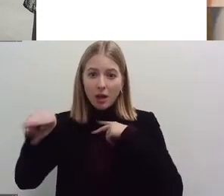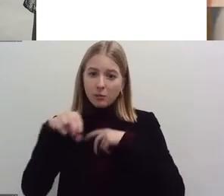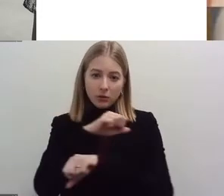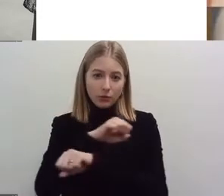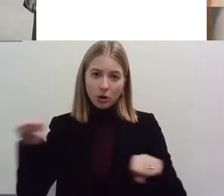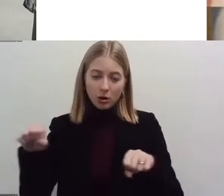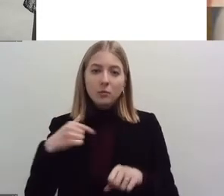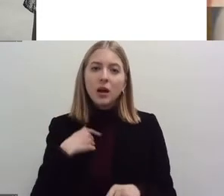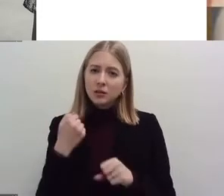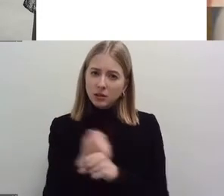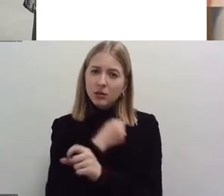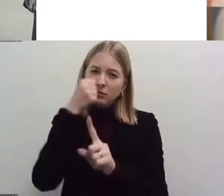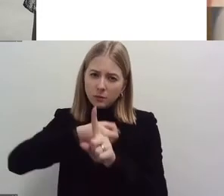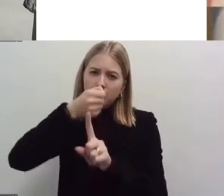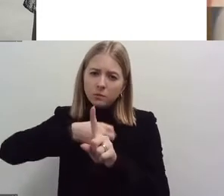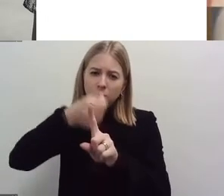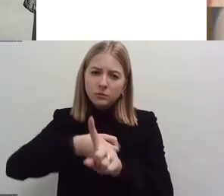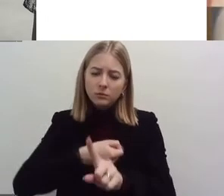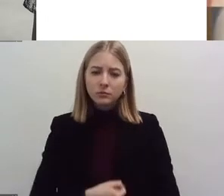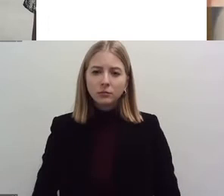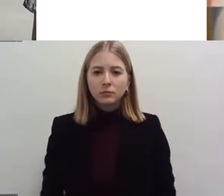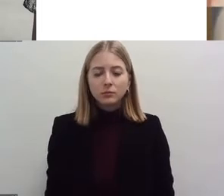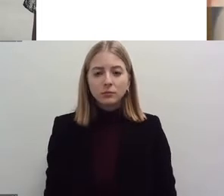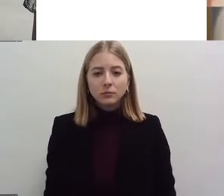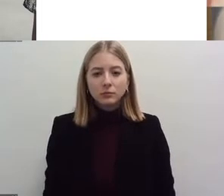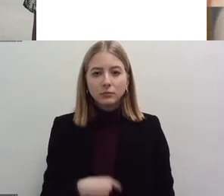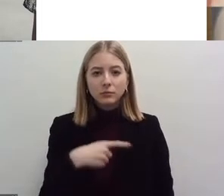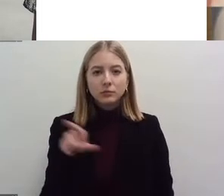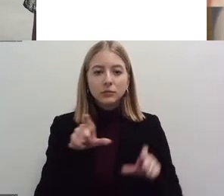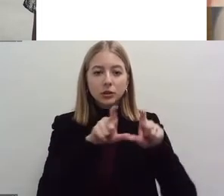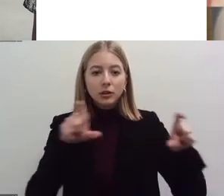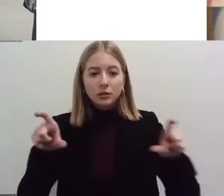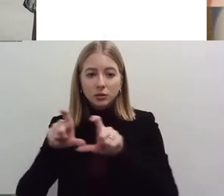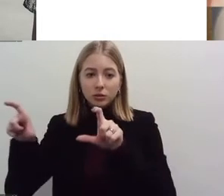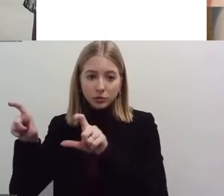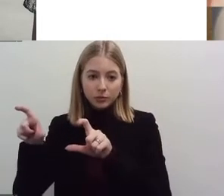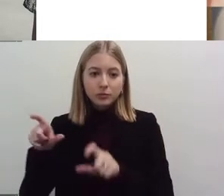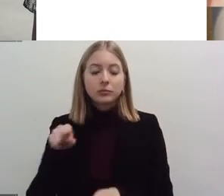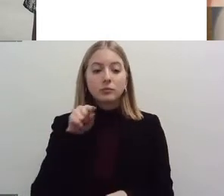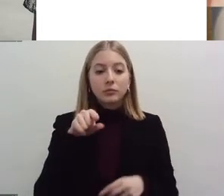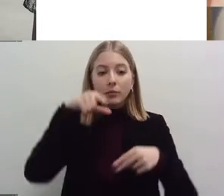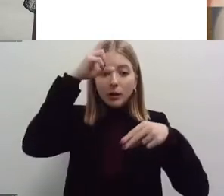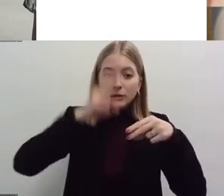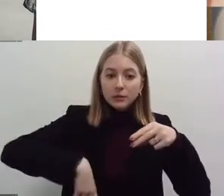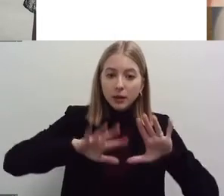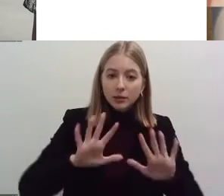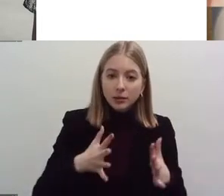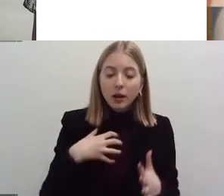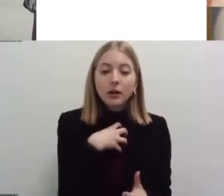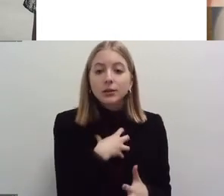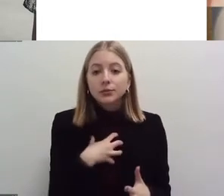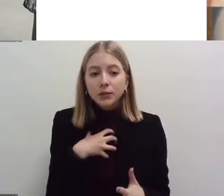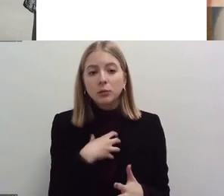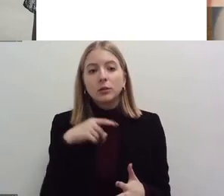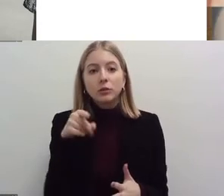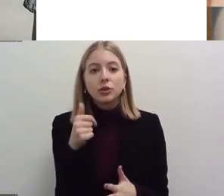A bit more about our organization and what we do is to further enhance young people's voices and participation. We